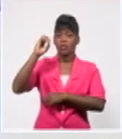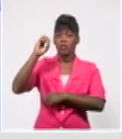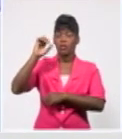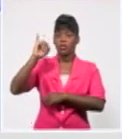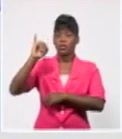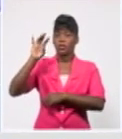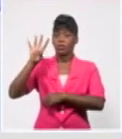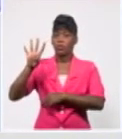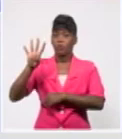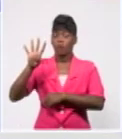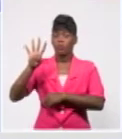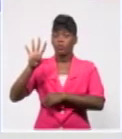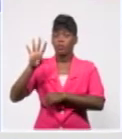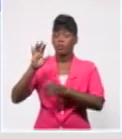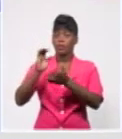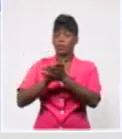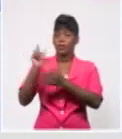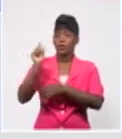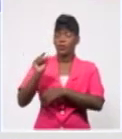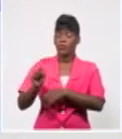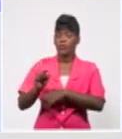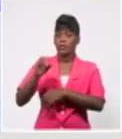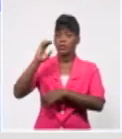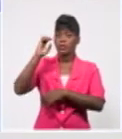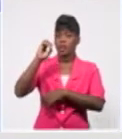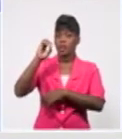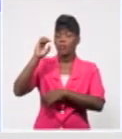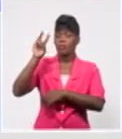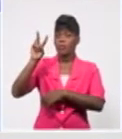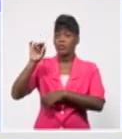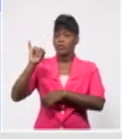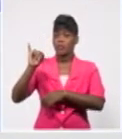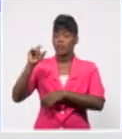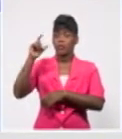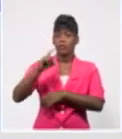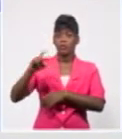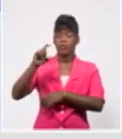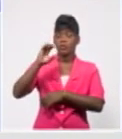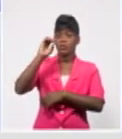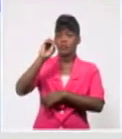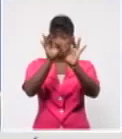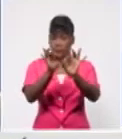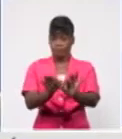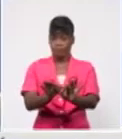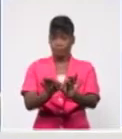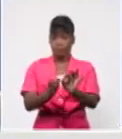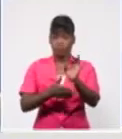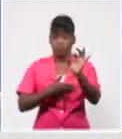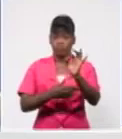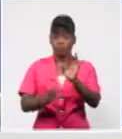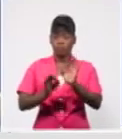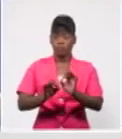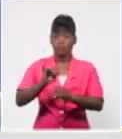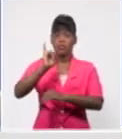6.1. With this analysis, of the 4,214 diagnosed patients in